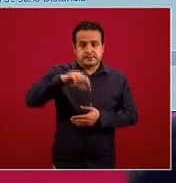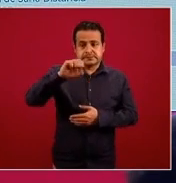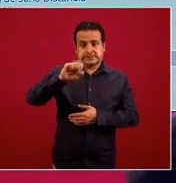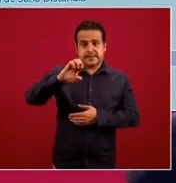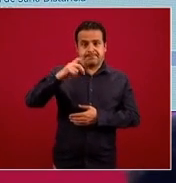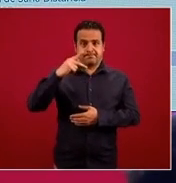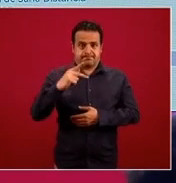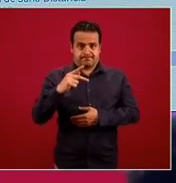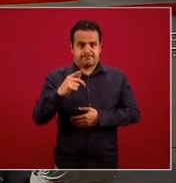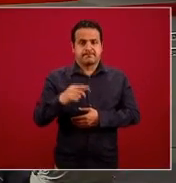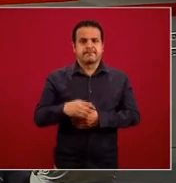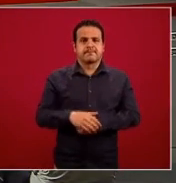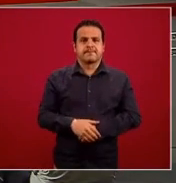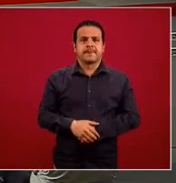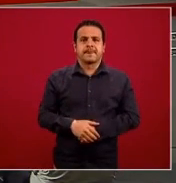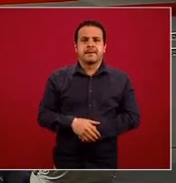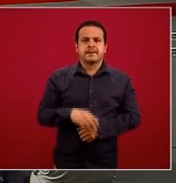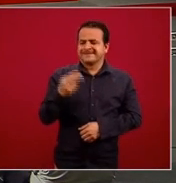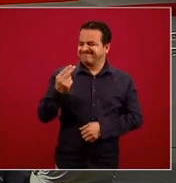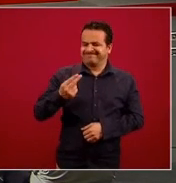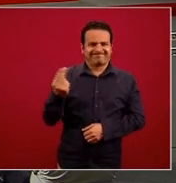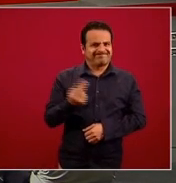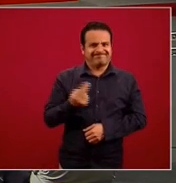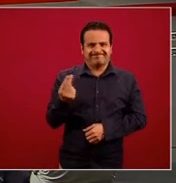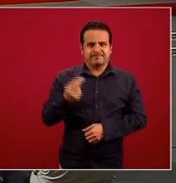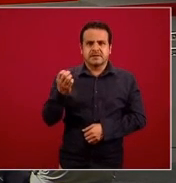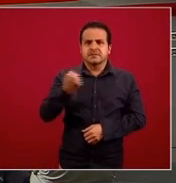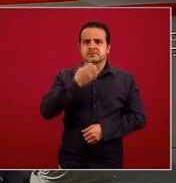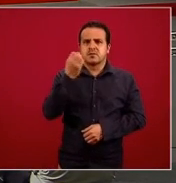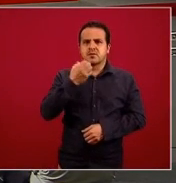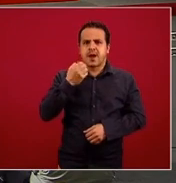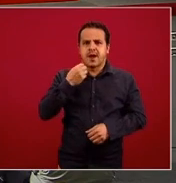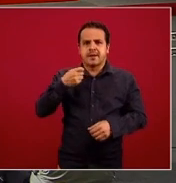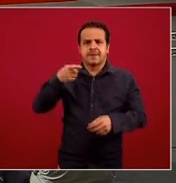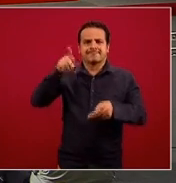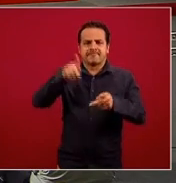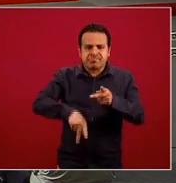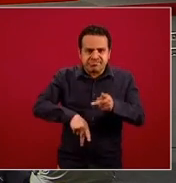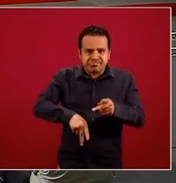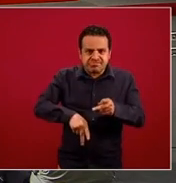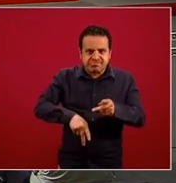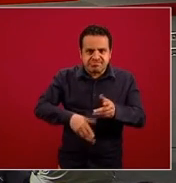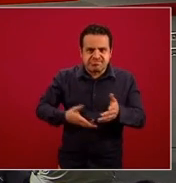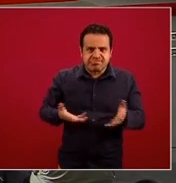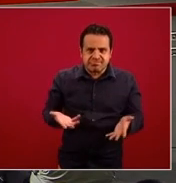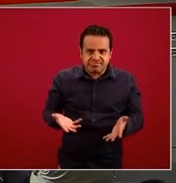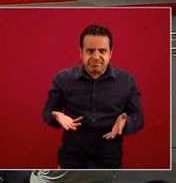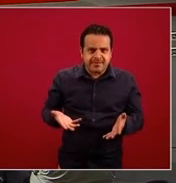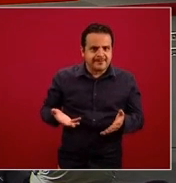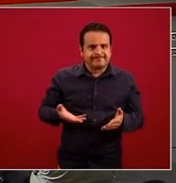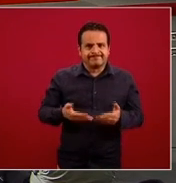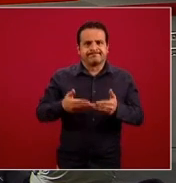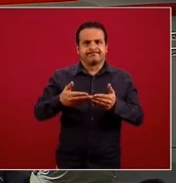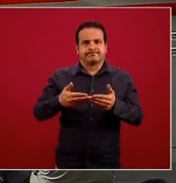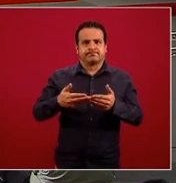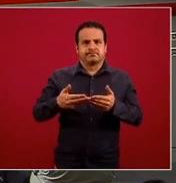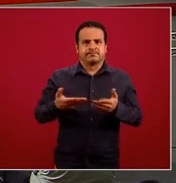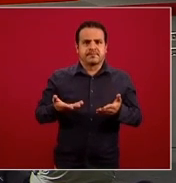and this had to do with the Ministry of Education, and in collaboration with the Ministry of Education we decided that we